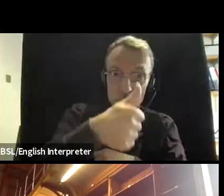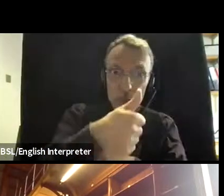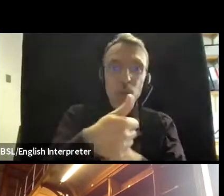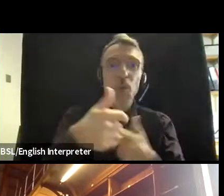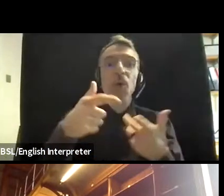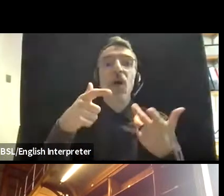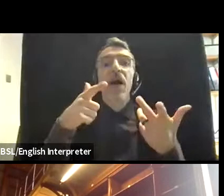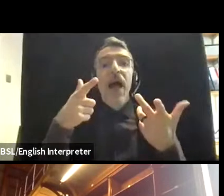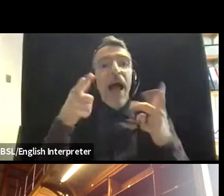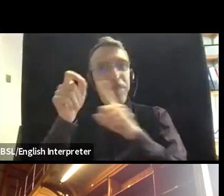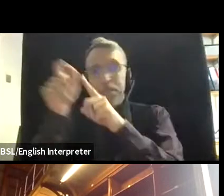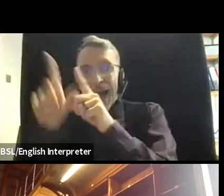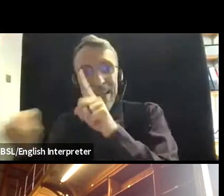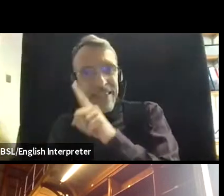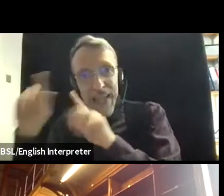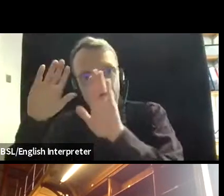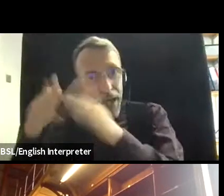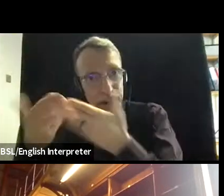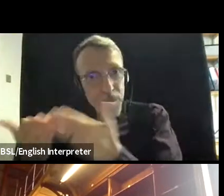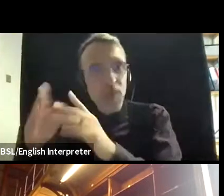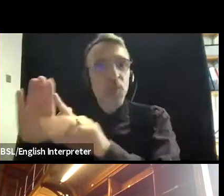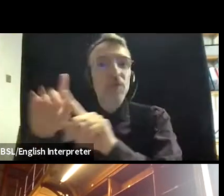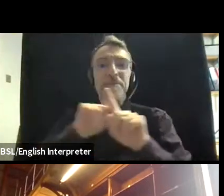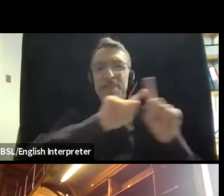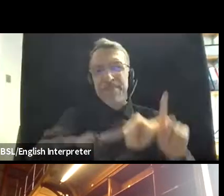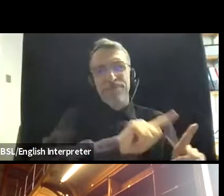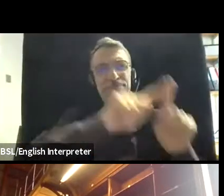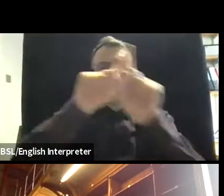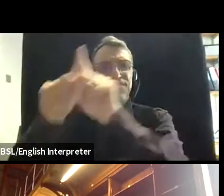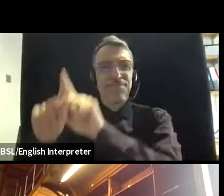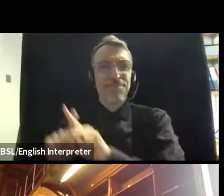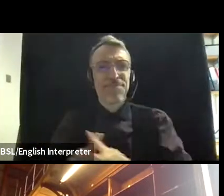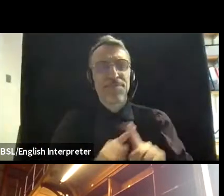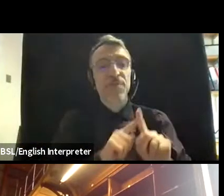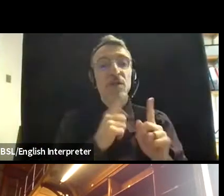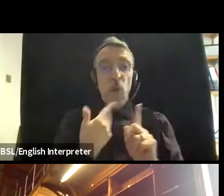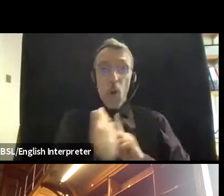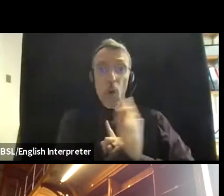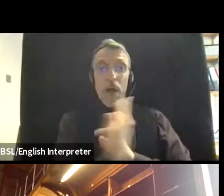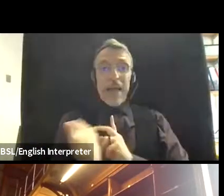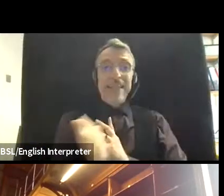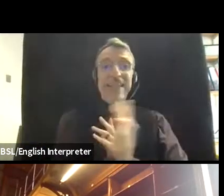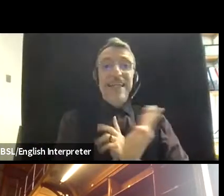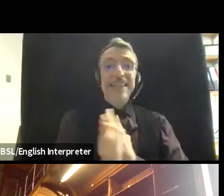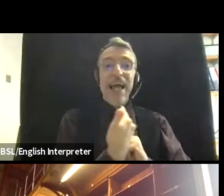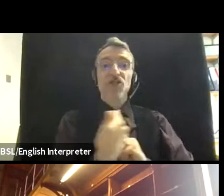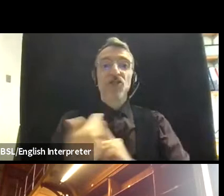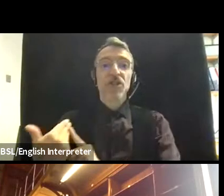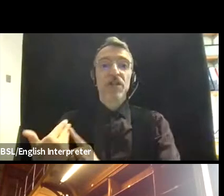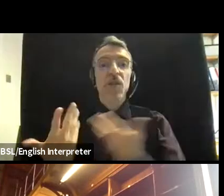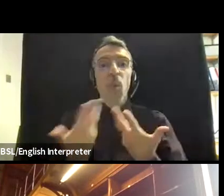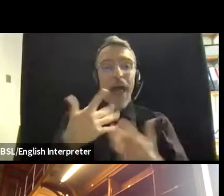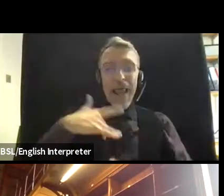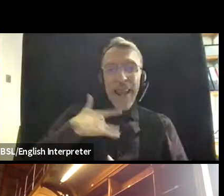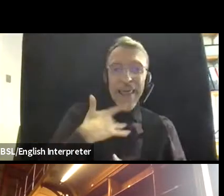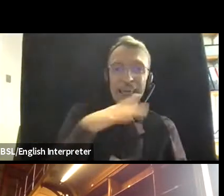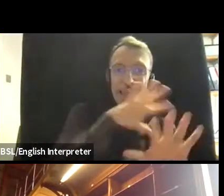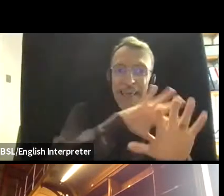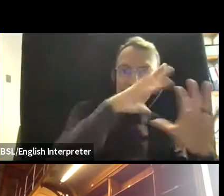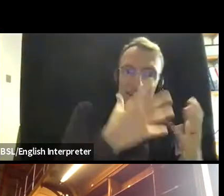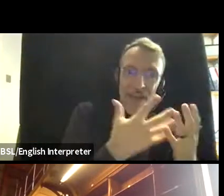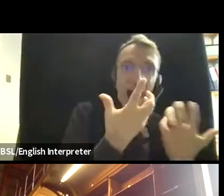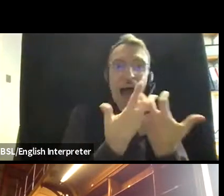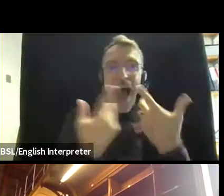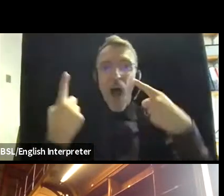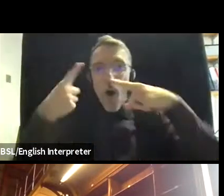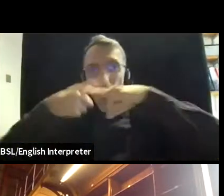of Pakistan. And we recognize that we need to look at that intersection of where are they living, how does it intersect with